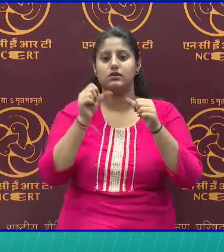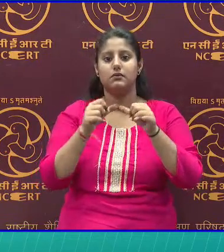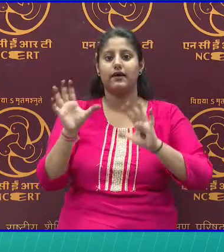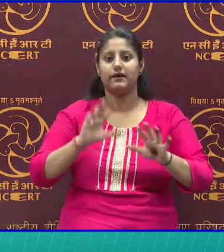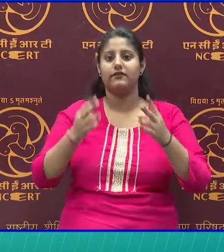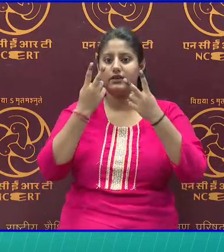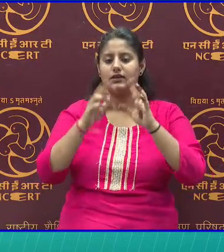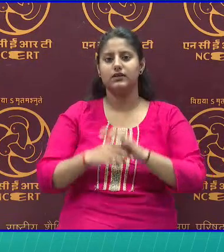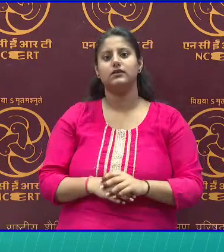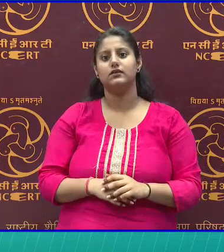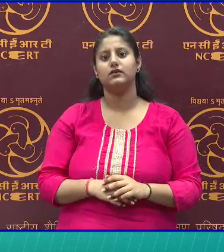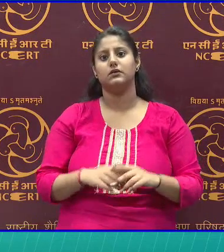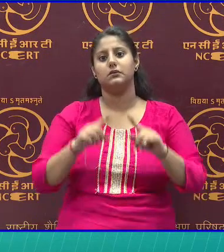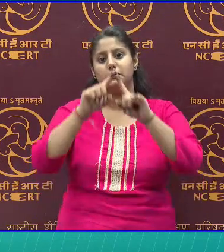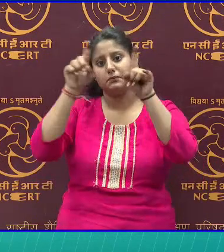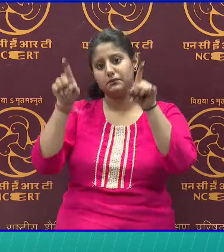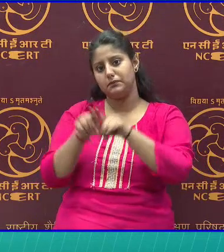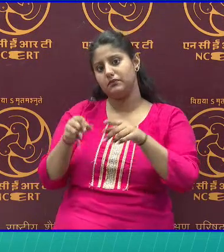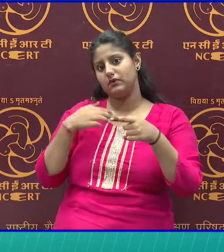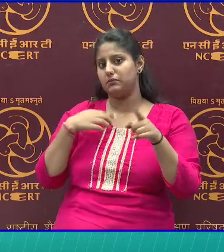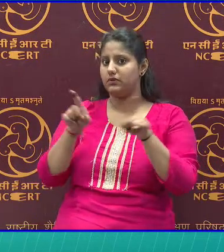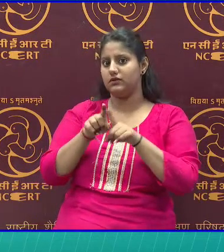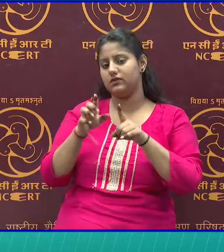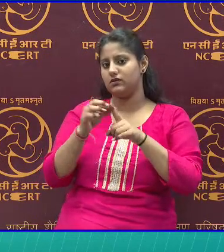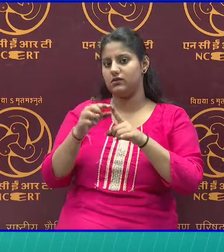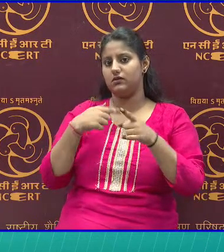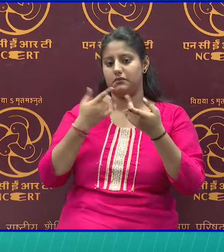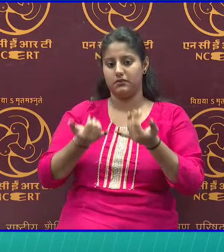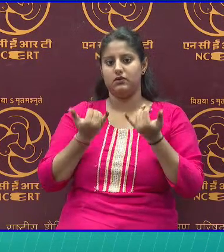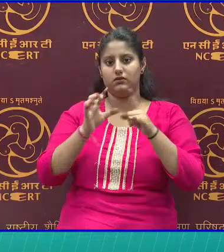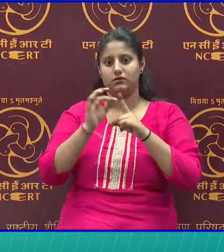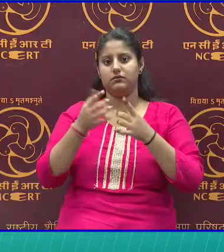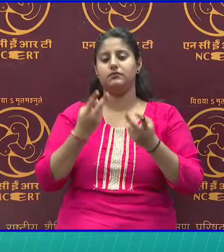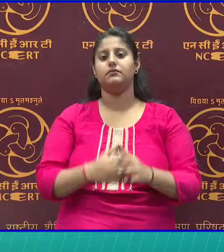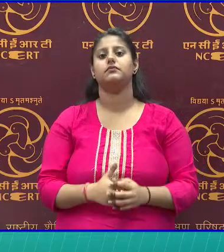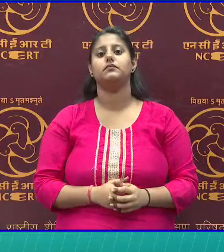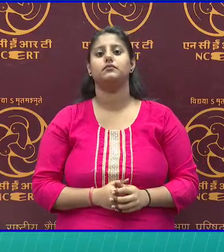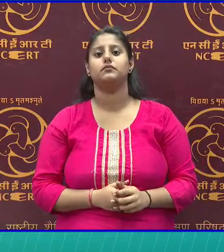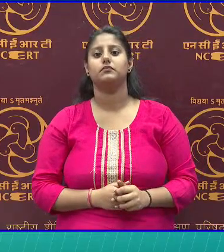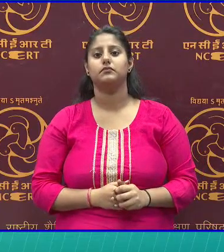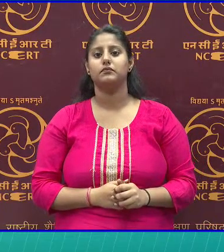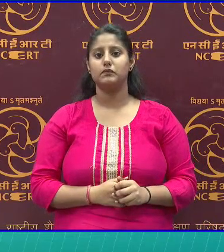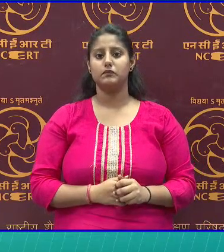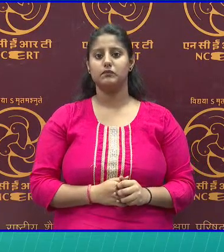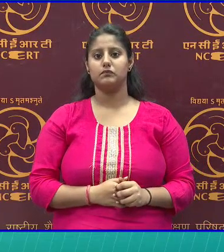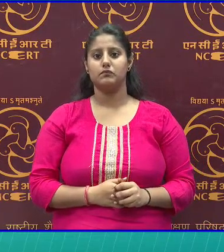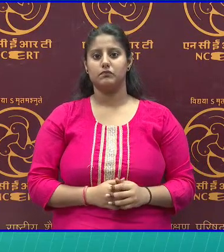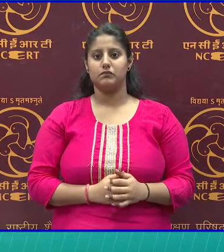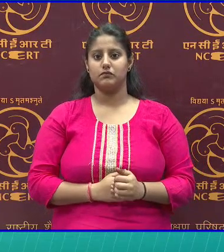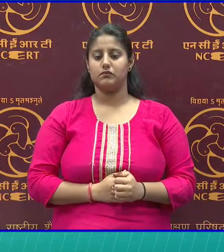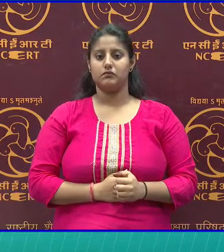If we can do that activity here. I have